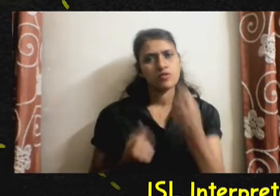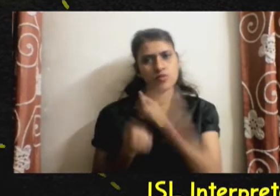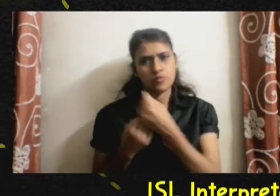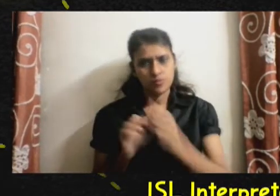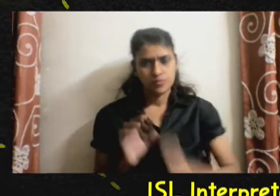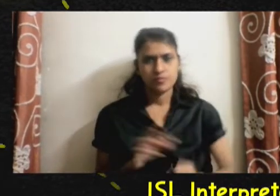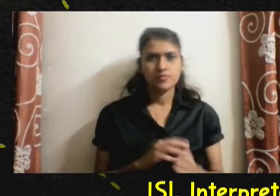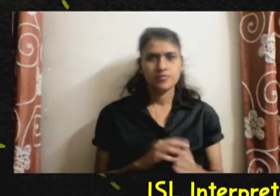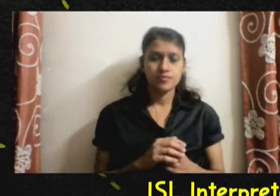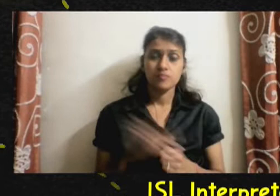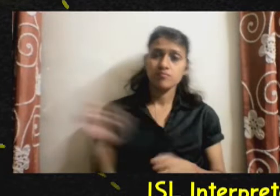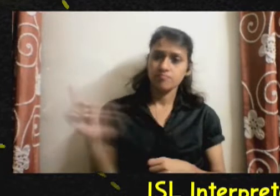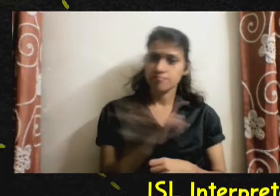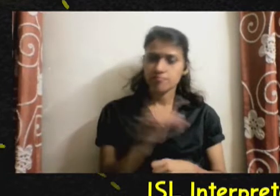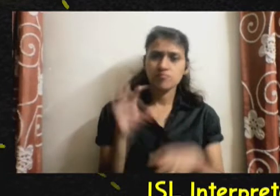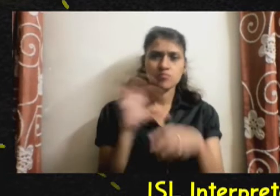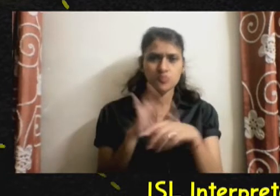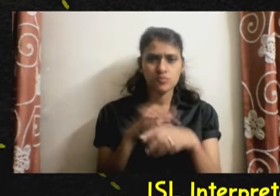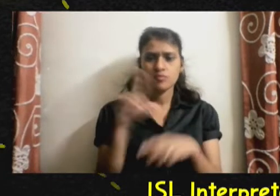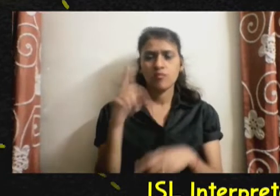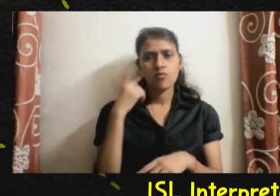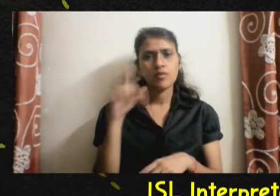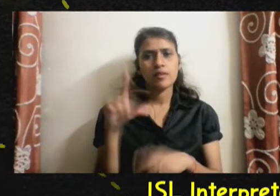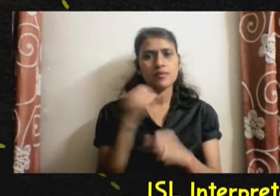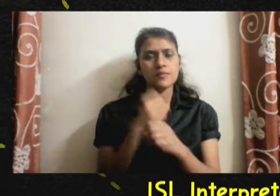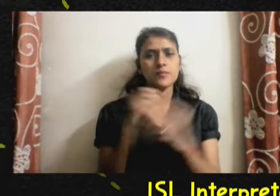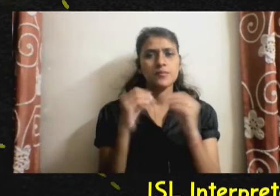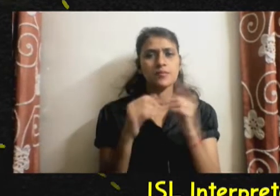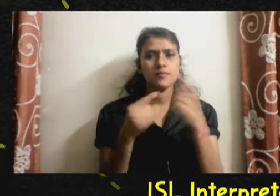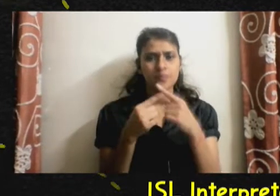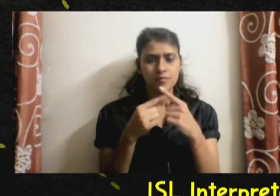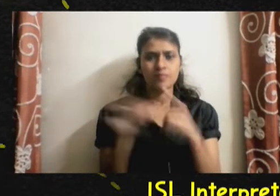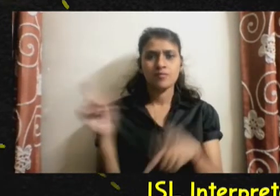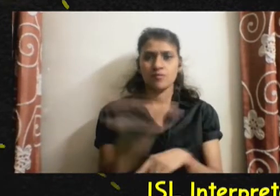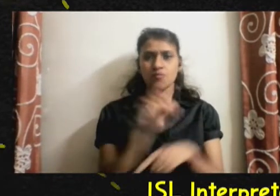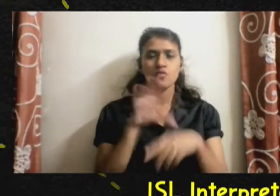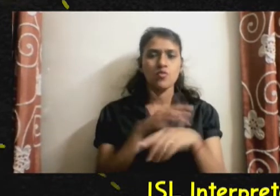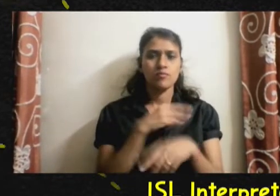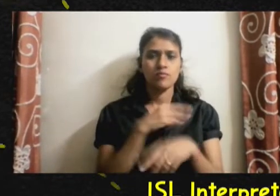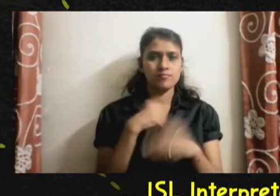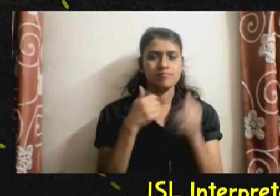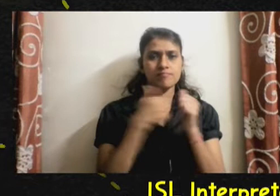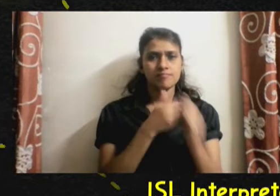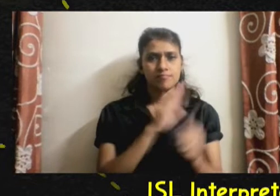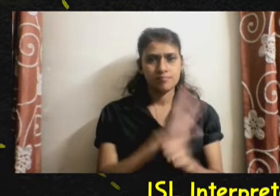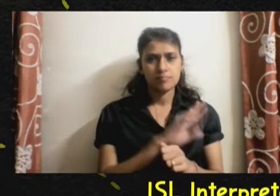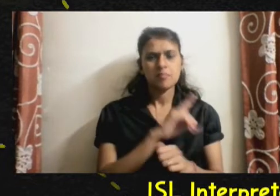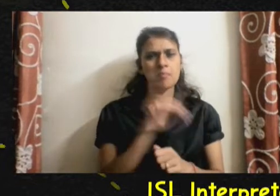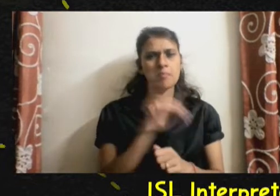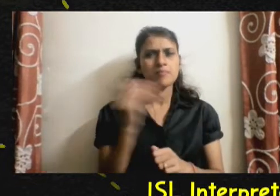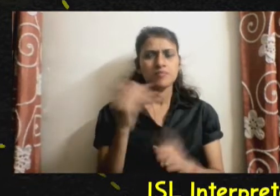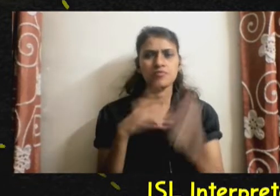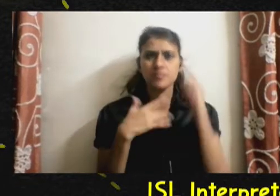through treatments for being LGBT, is that we know that there is a lacuna in